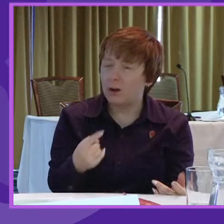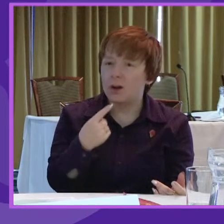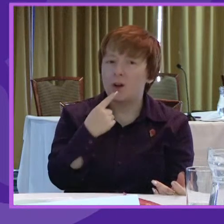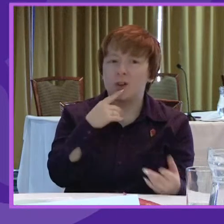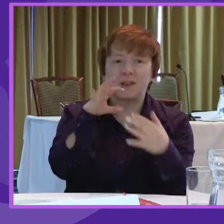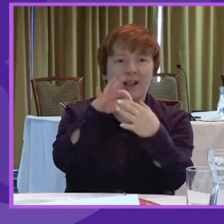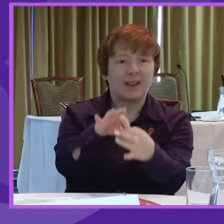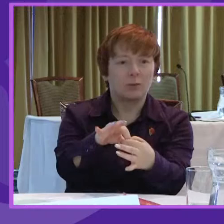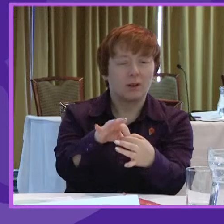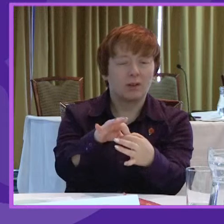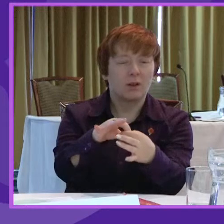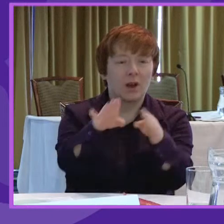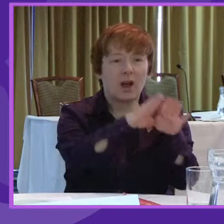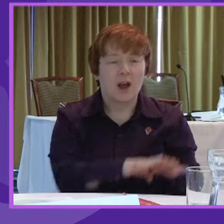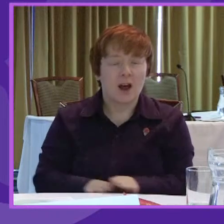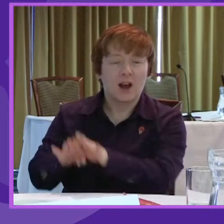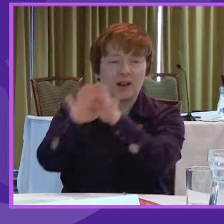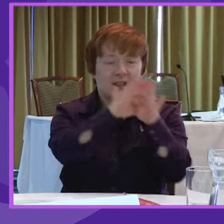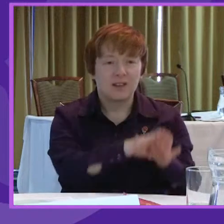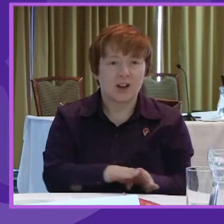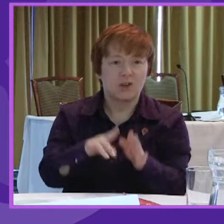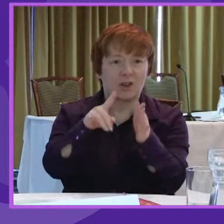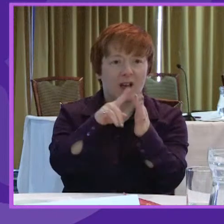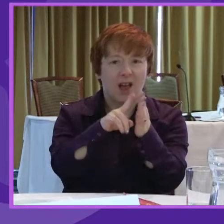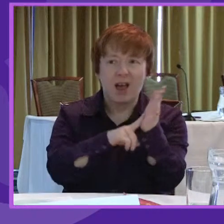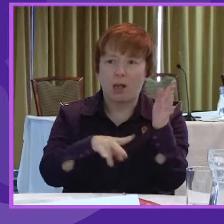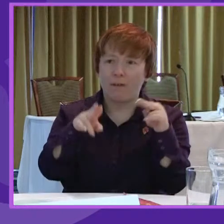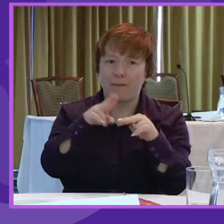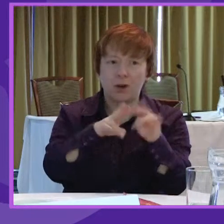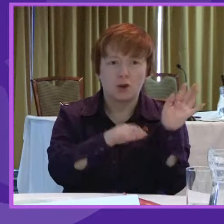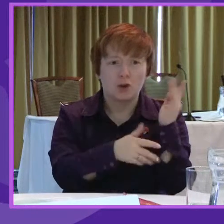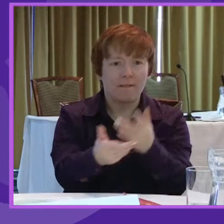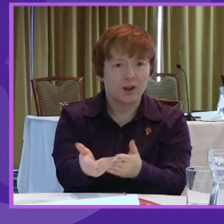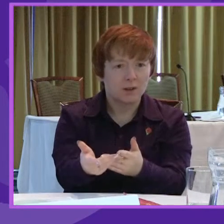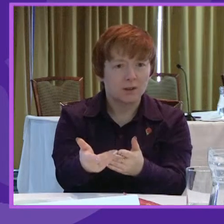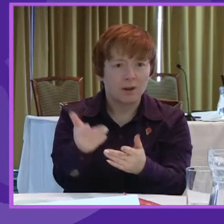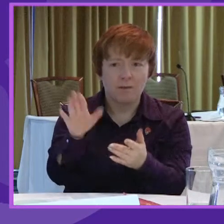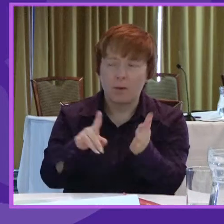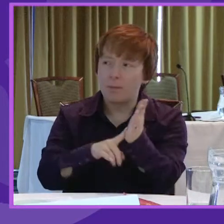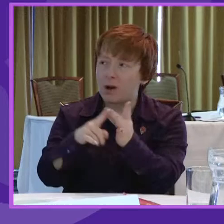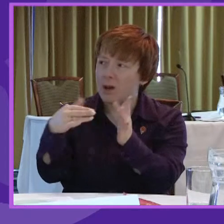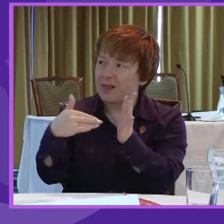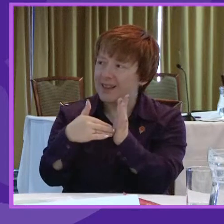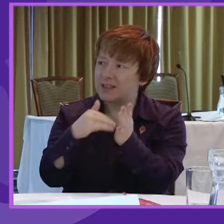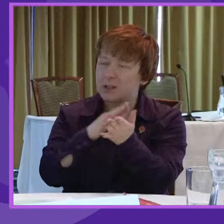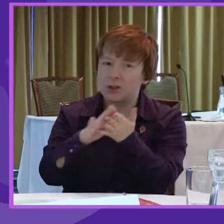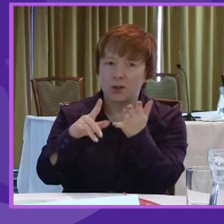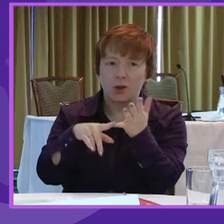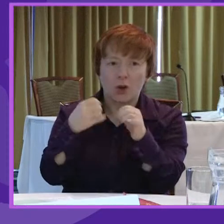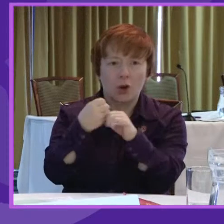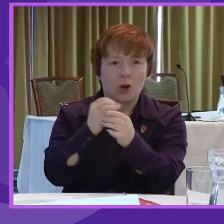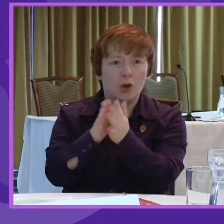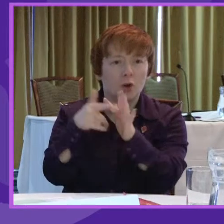National ELF Service. I don't know if anyone's come across that, but that talks about, it's a piece posted by someone called Liz Hughes that